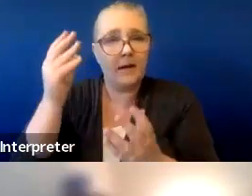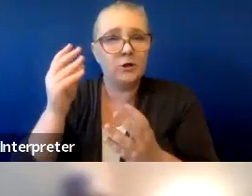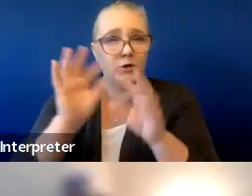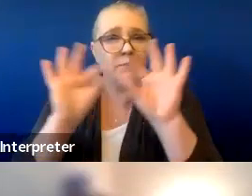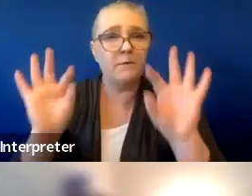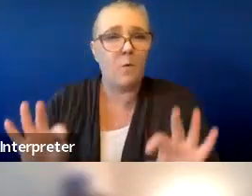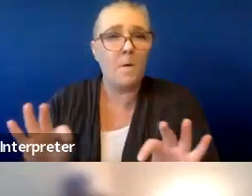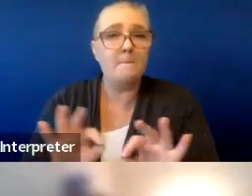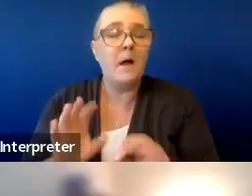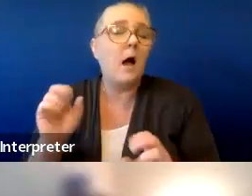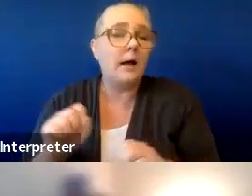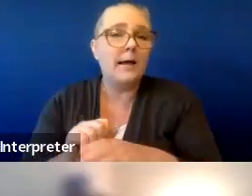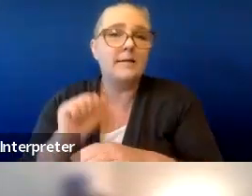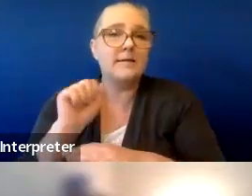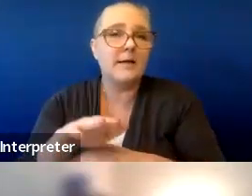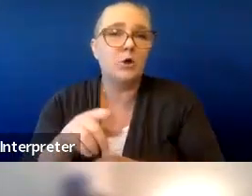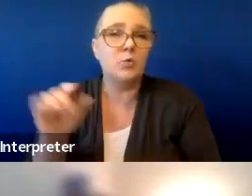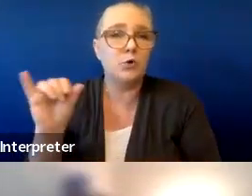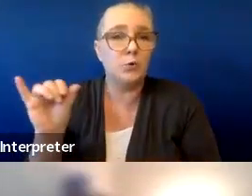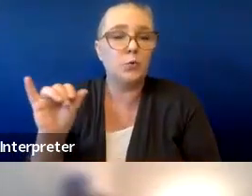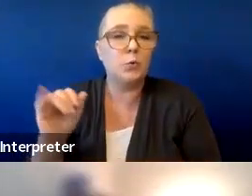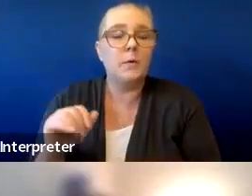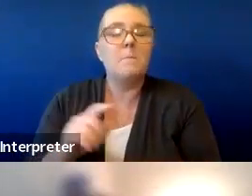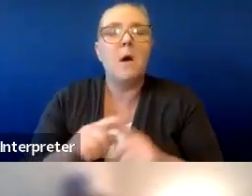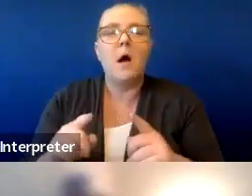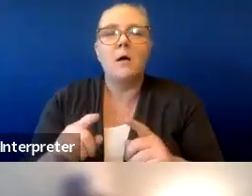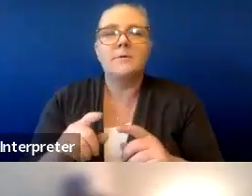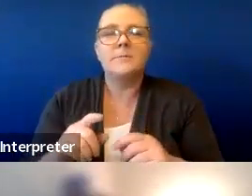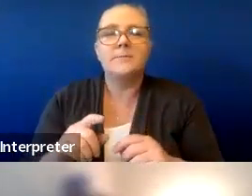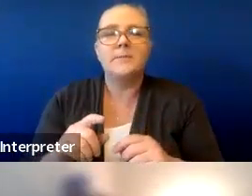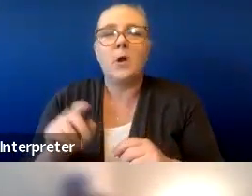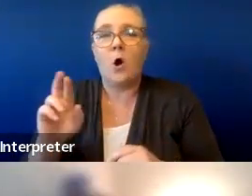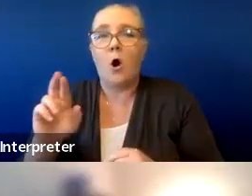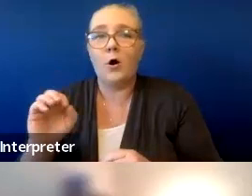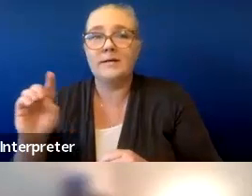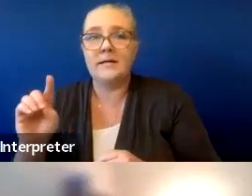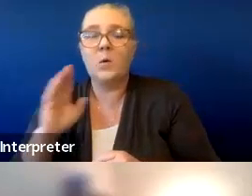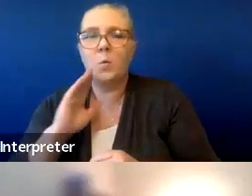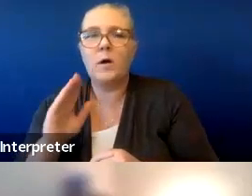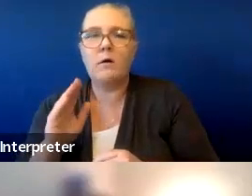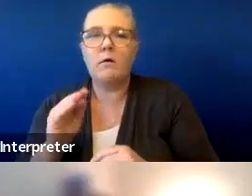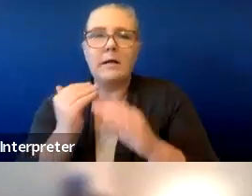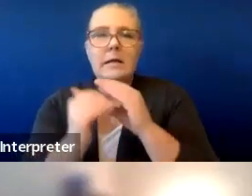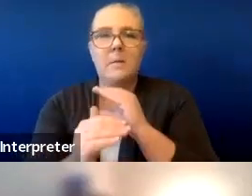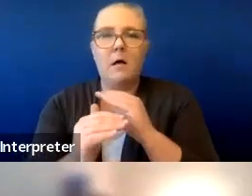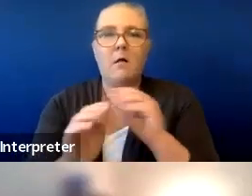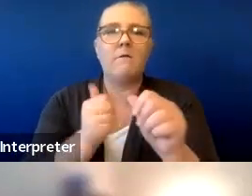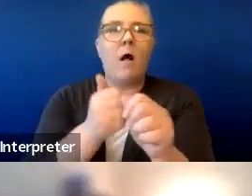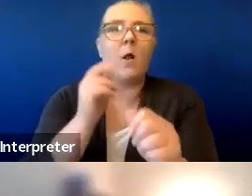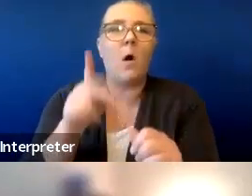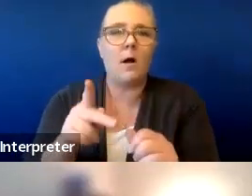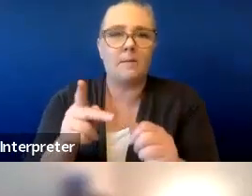also send that to you as well, but there will be a follow-up email from R&D, most likely sometime